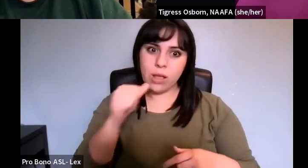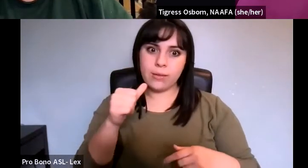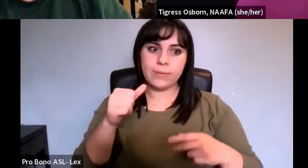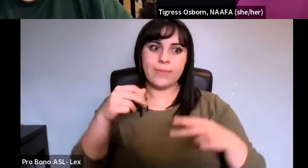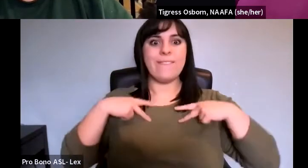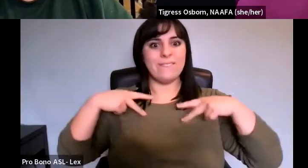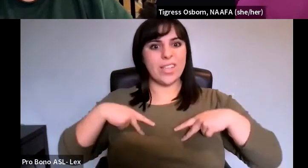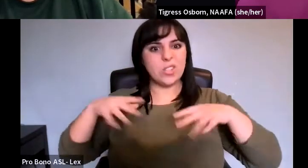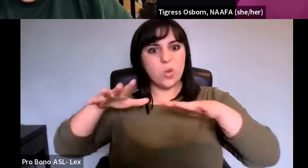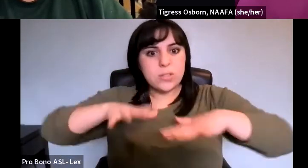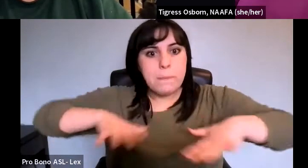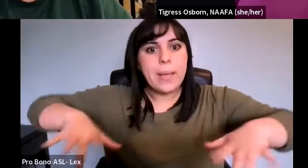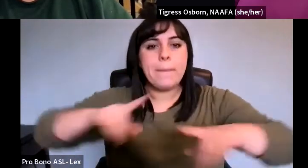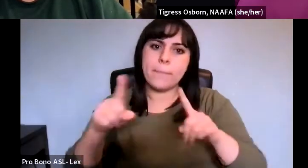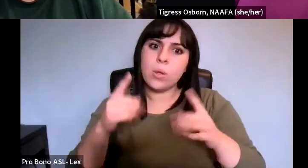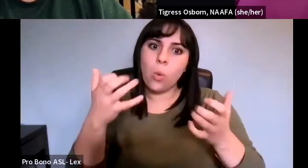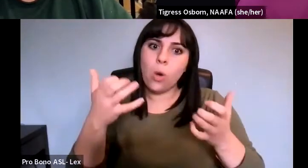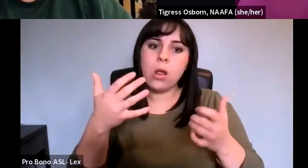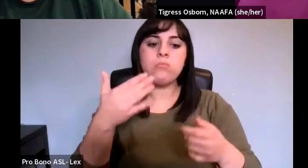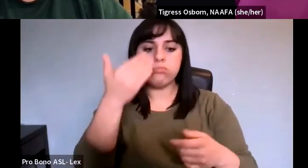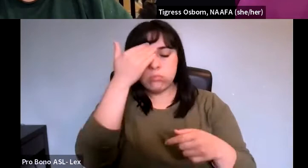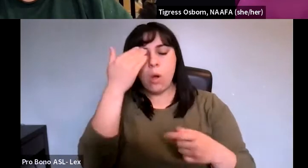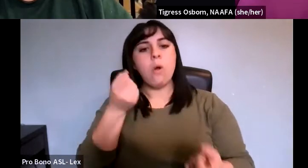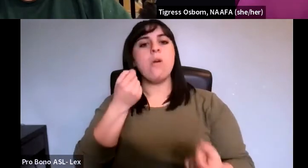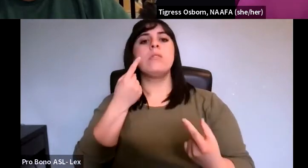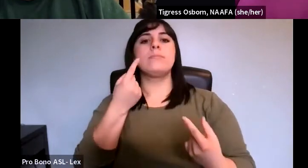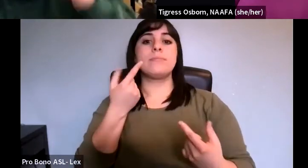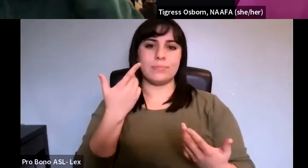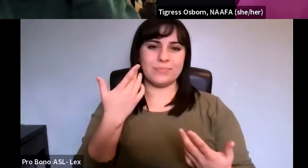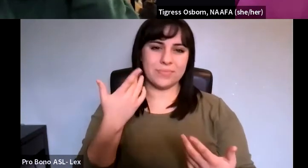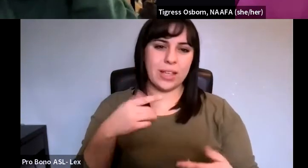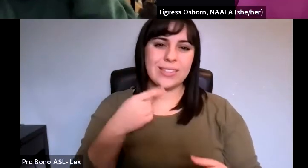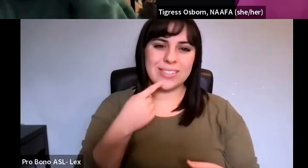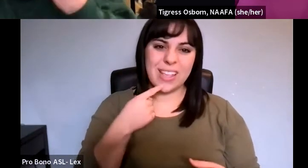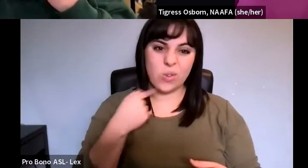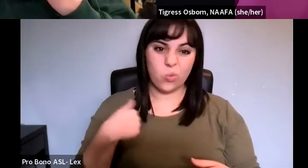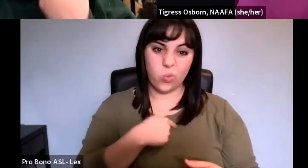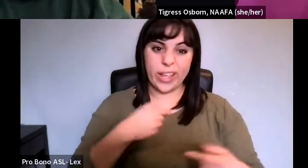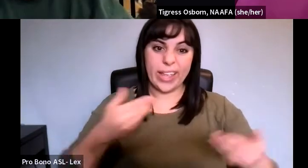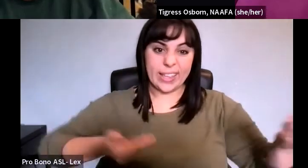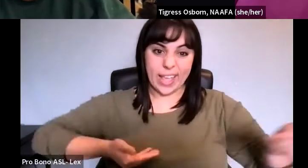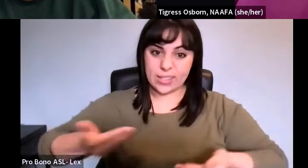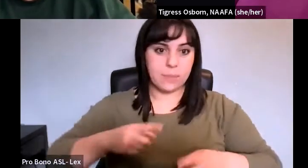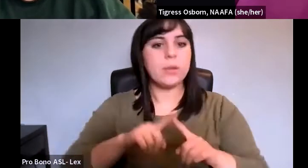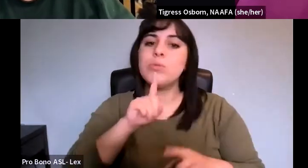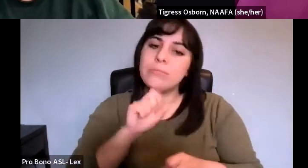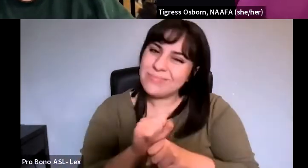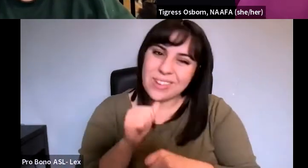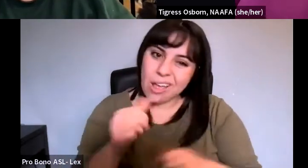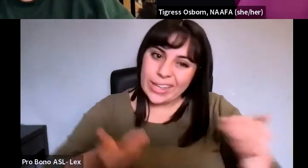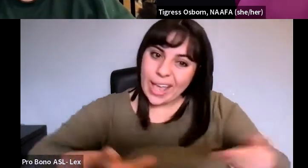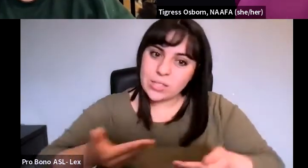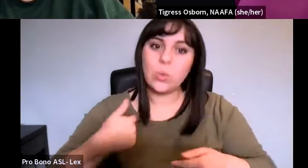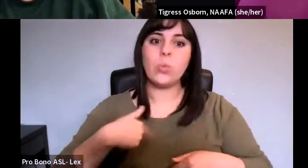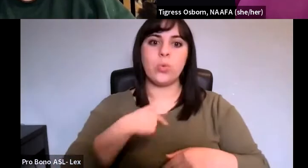want to acknowledge that I called us guests on that land last time, and really what I should have called us is settlers, because guests are invited. So I encourage